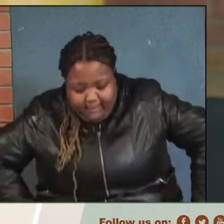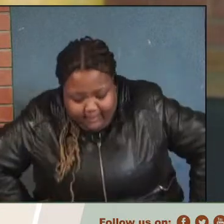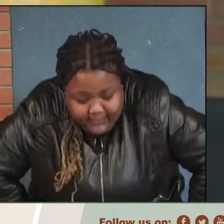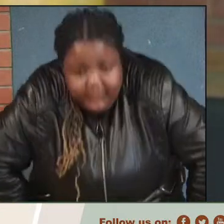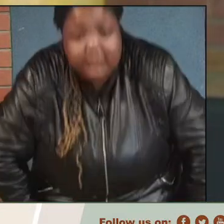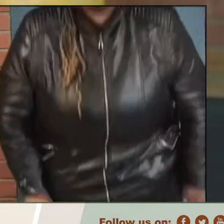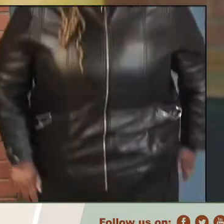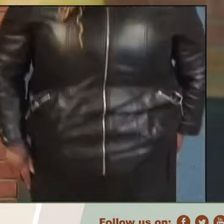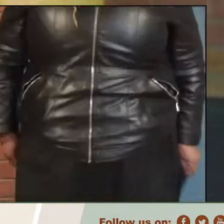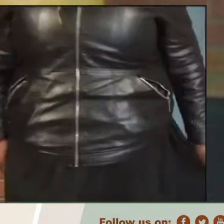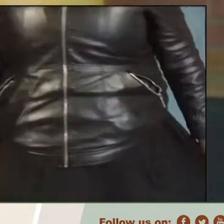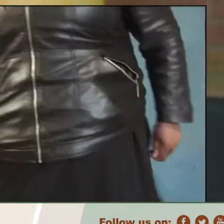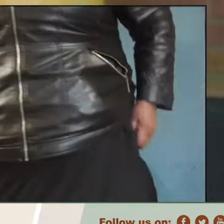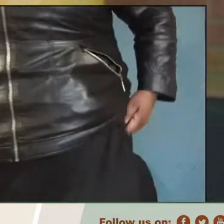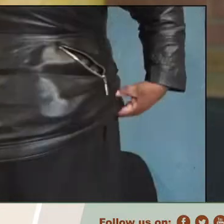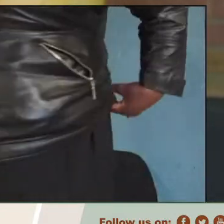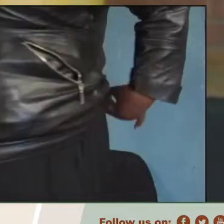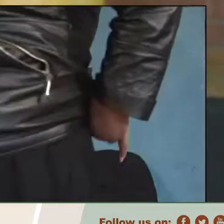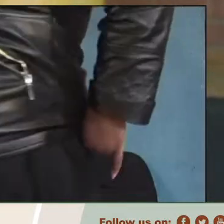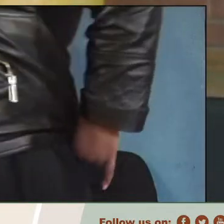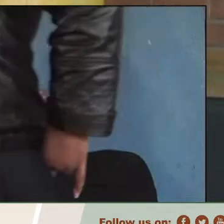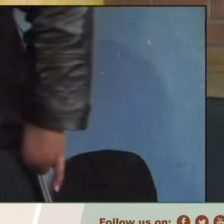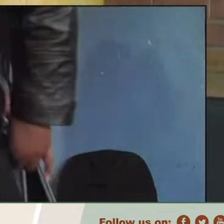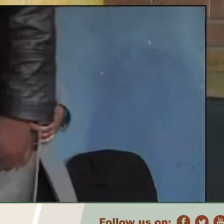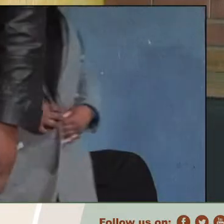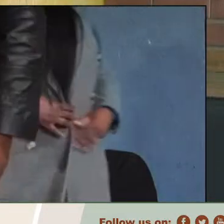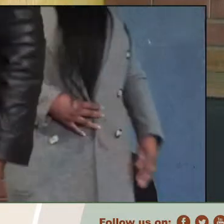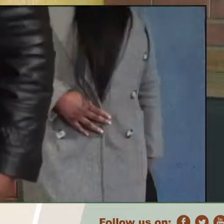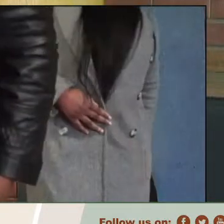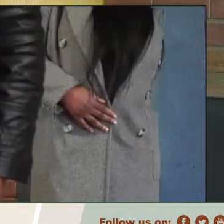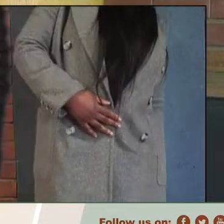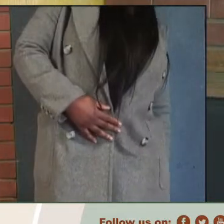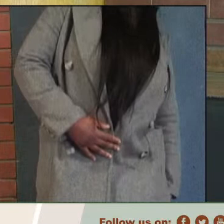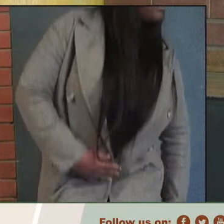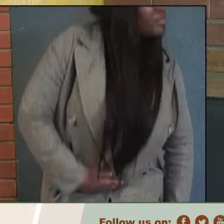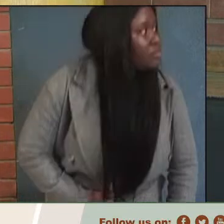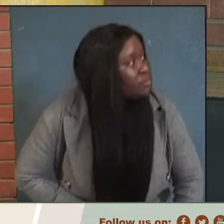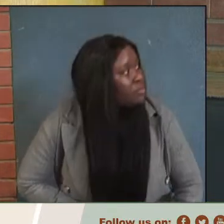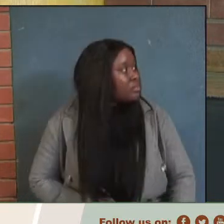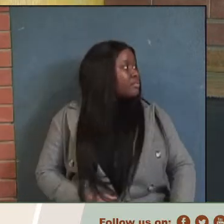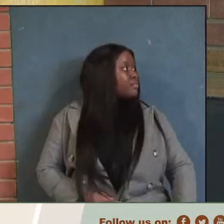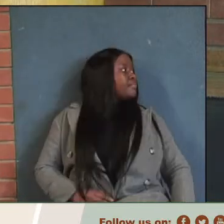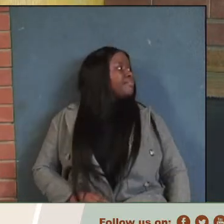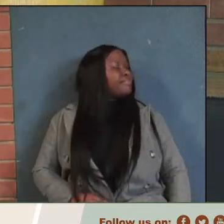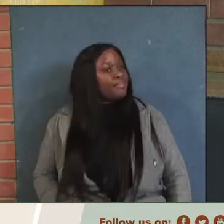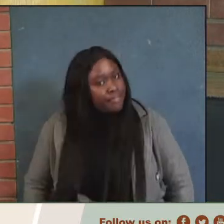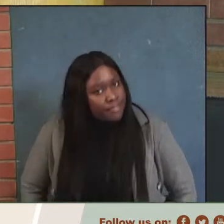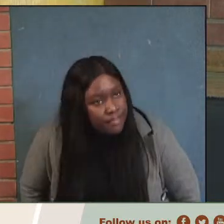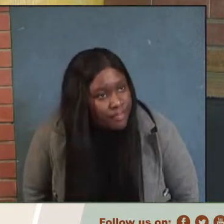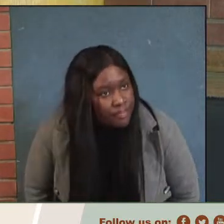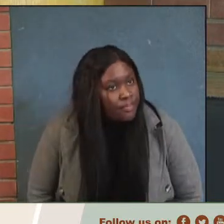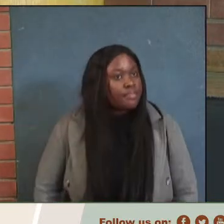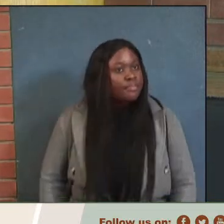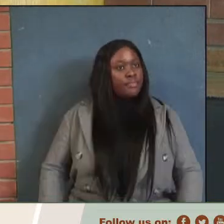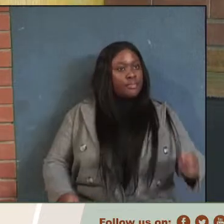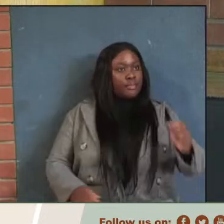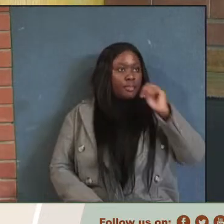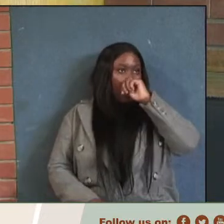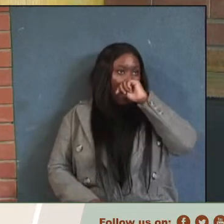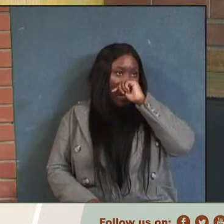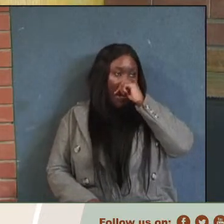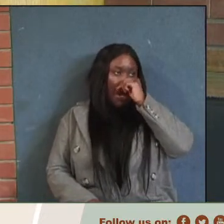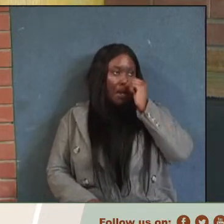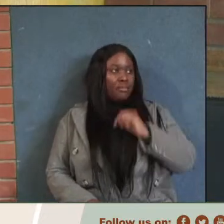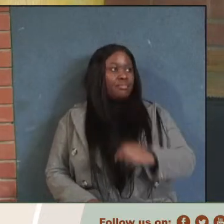that. Lastly, I'll just let's be respectful as we speak. Yes, thank you. Thank you.